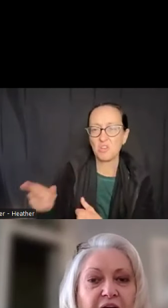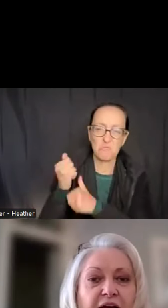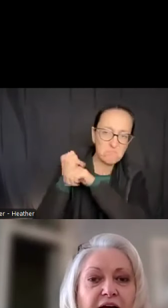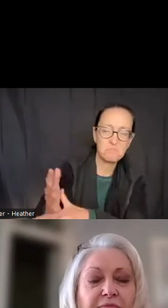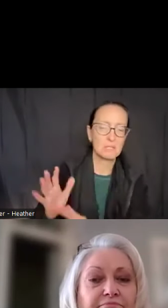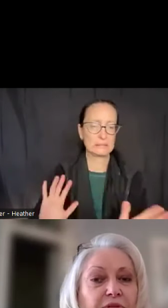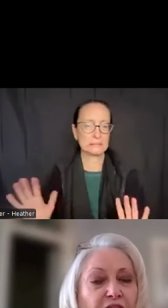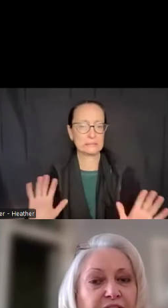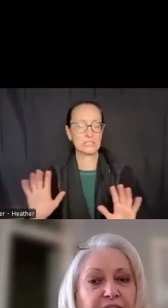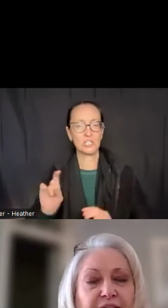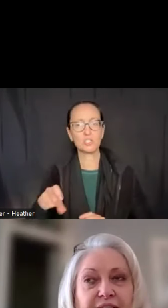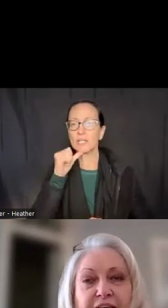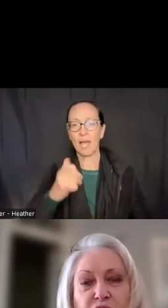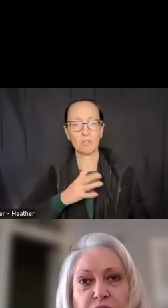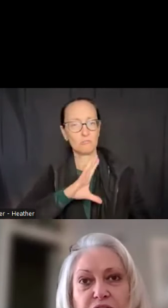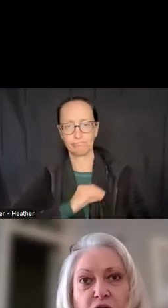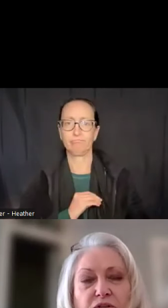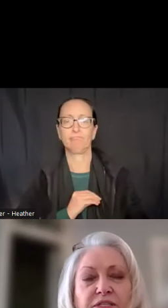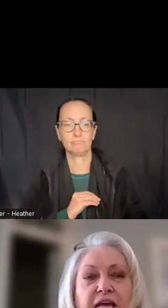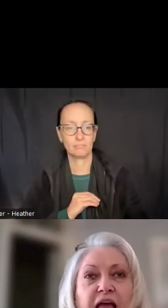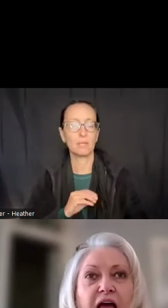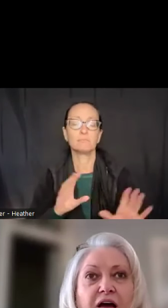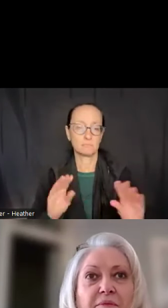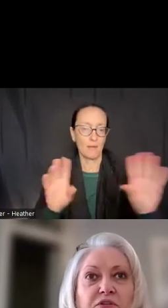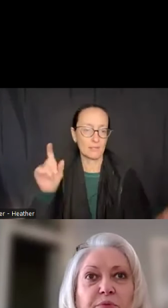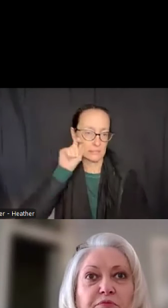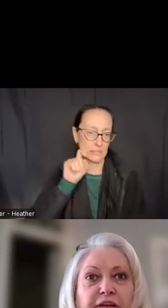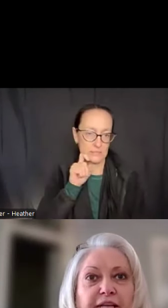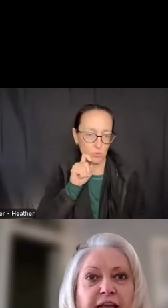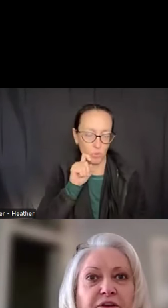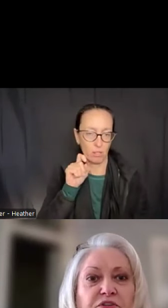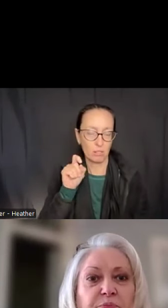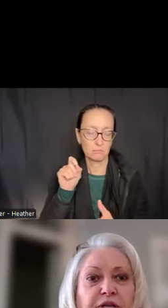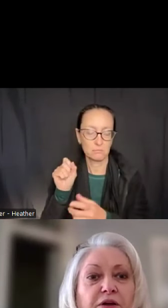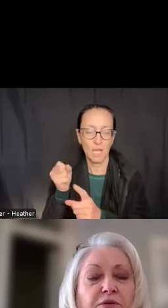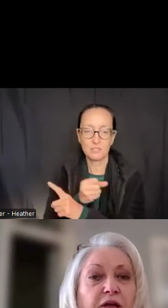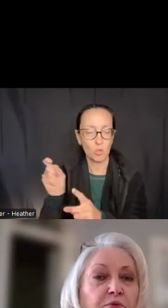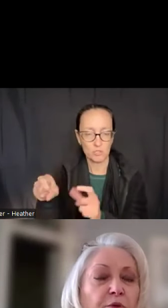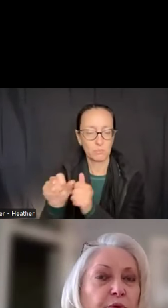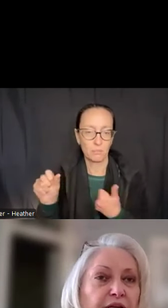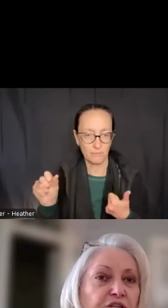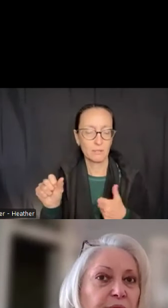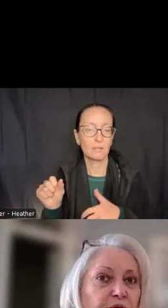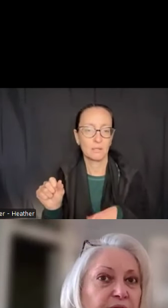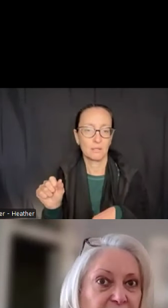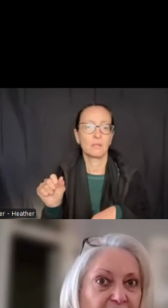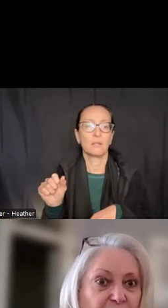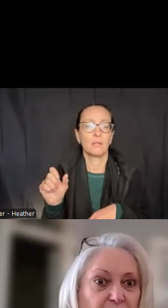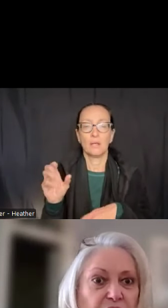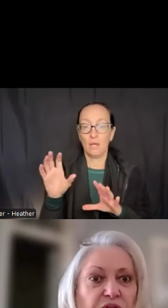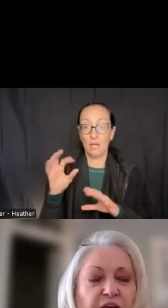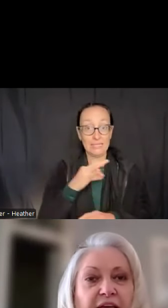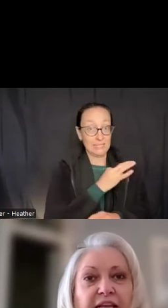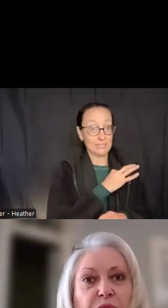physically. Obviously, sexual assaults should be prevented, and there should be no improper relationship between